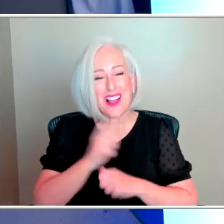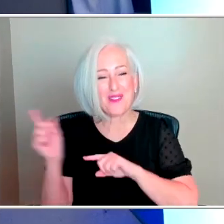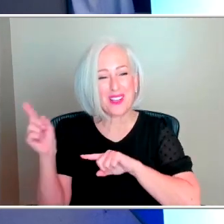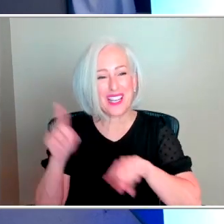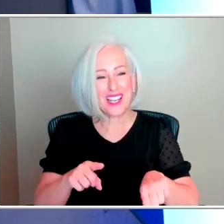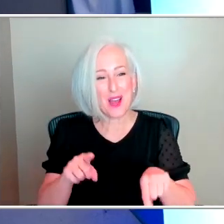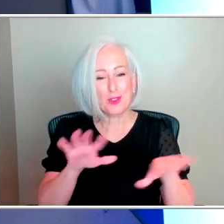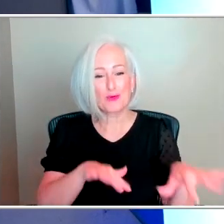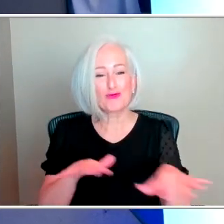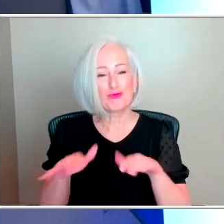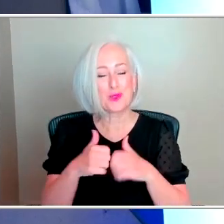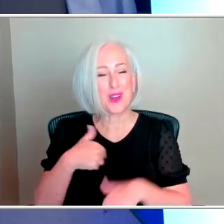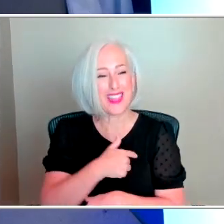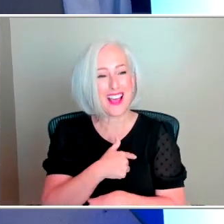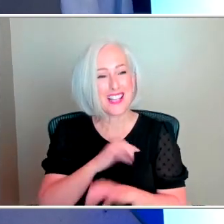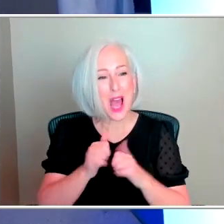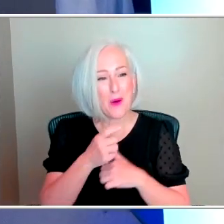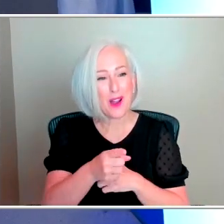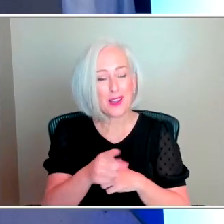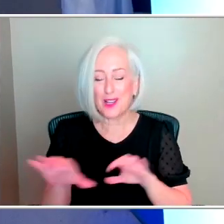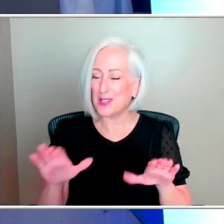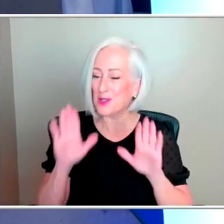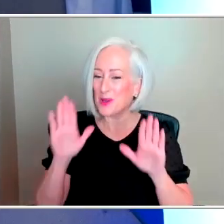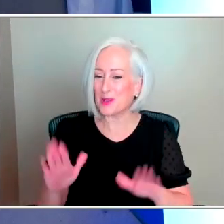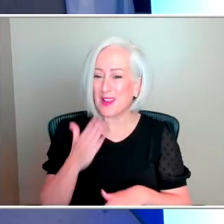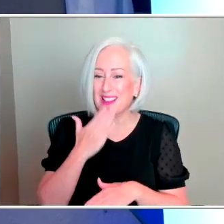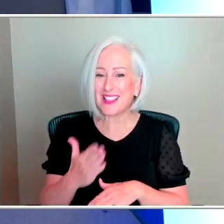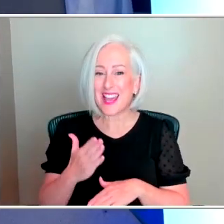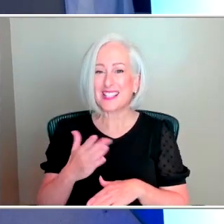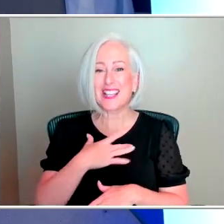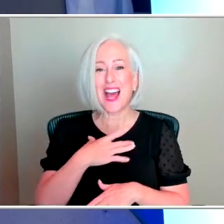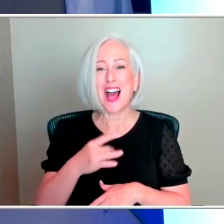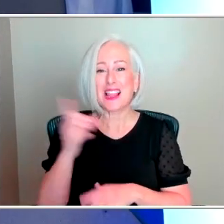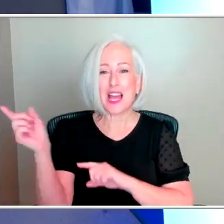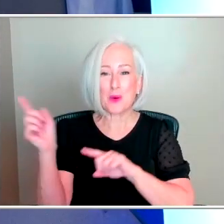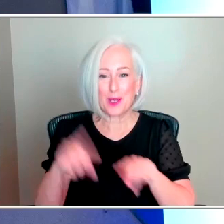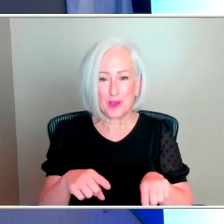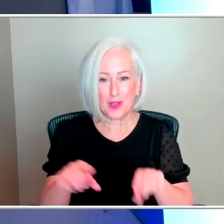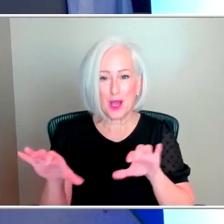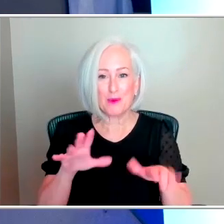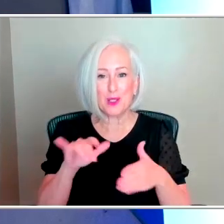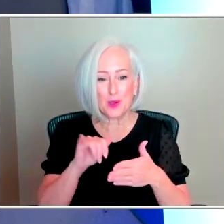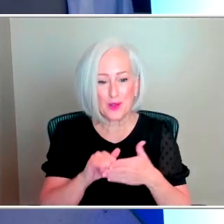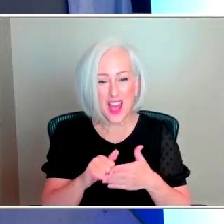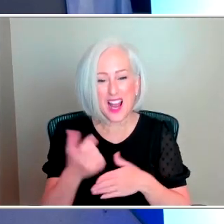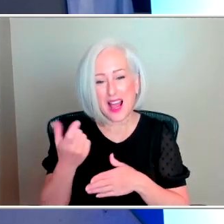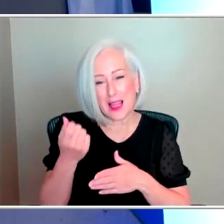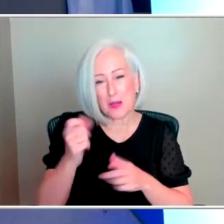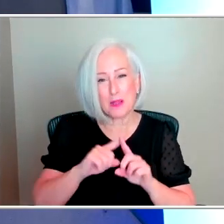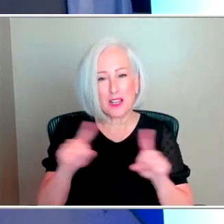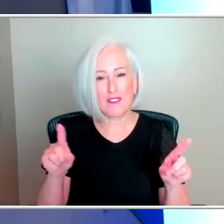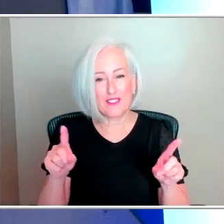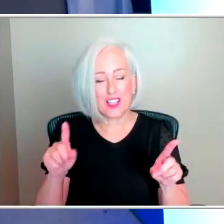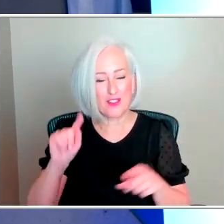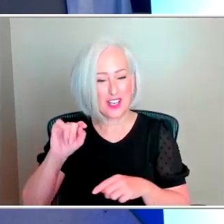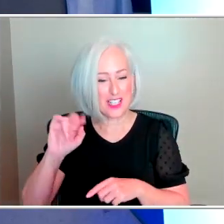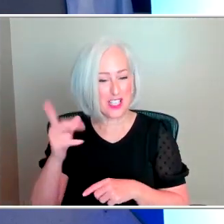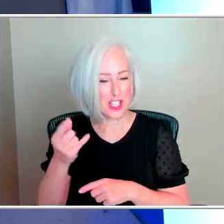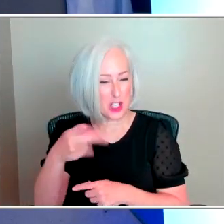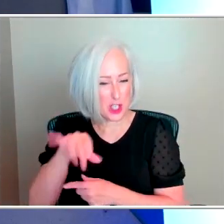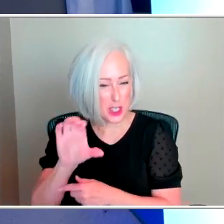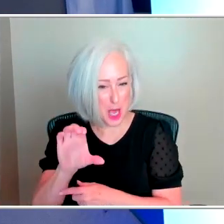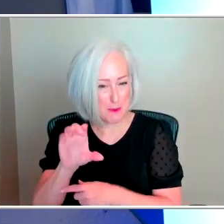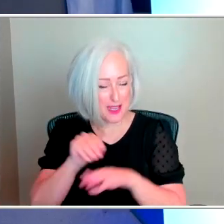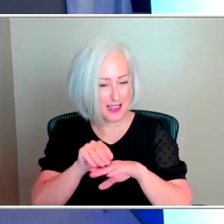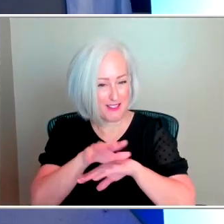are you? I am fine. Yourself? Good. I always like it when you come in and talk about this. It's kind of a little bit of a different topic, and it's something that affects us all